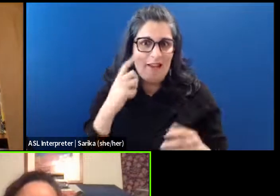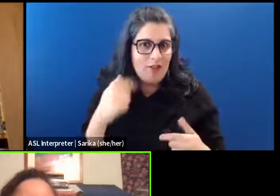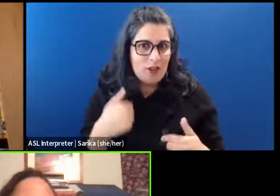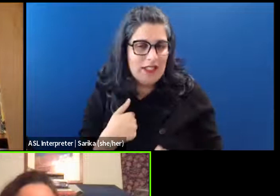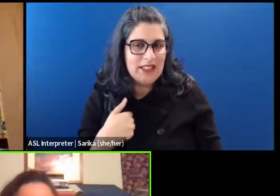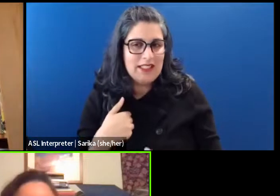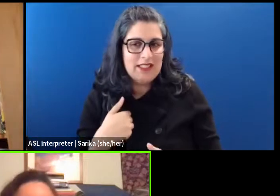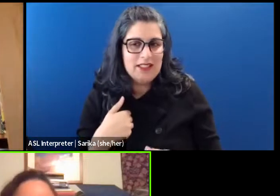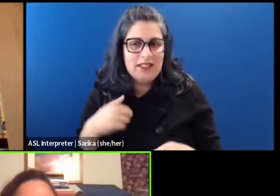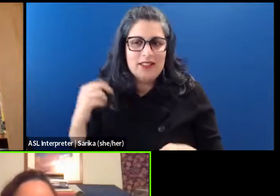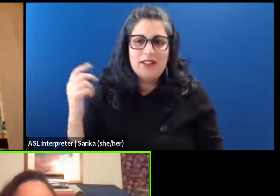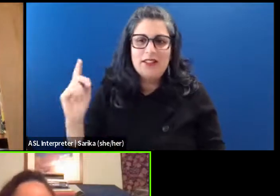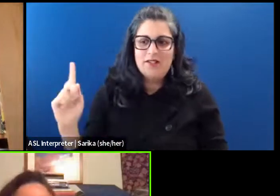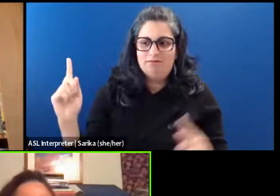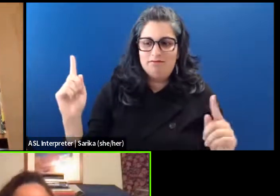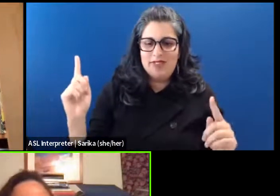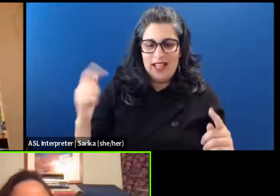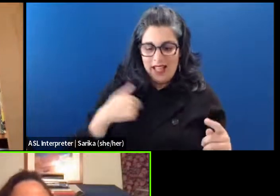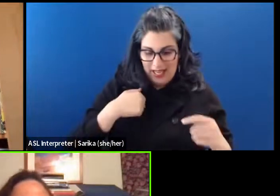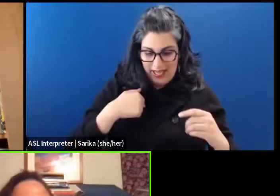you know, walking around in this body, this Black female body